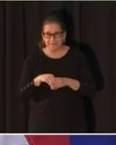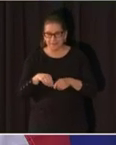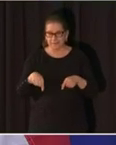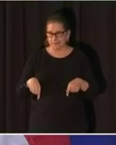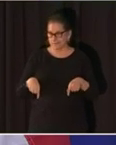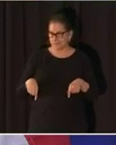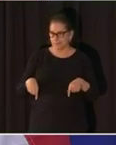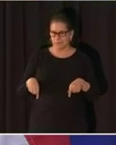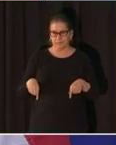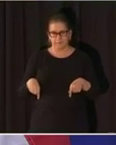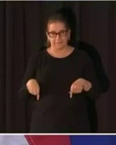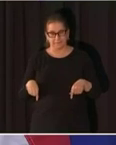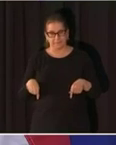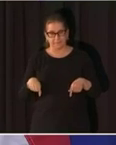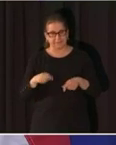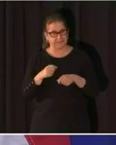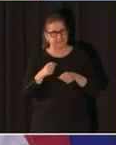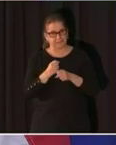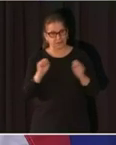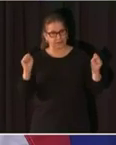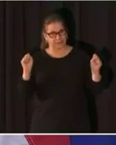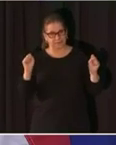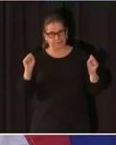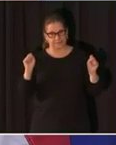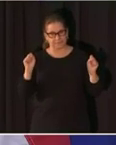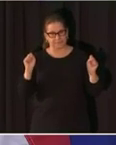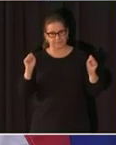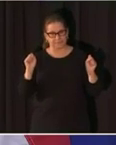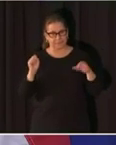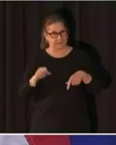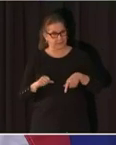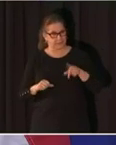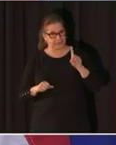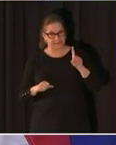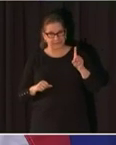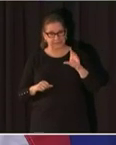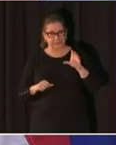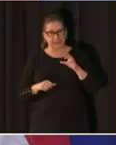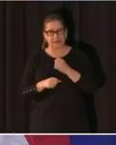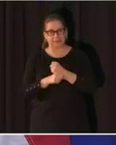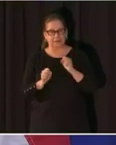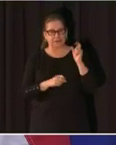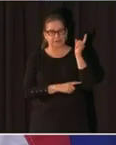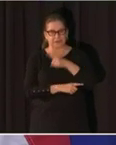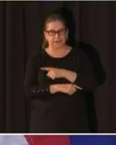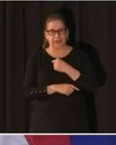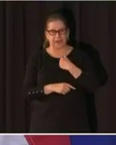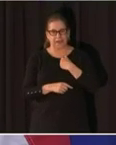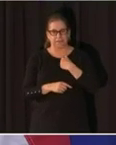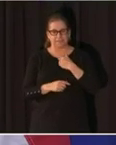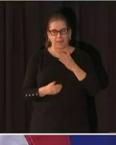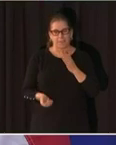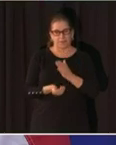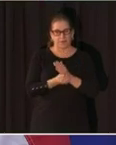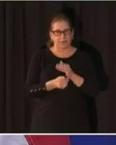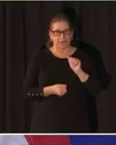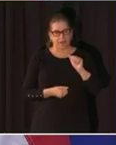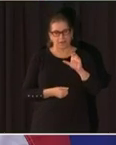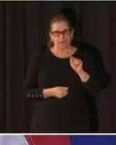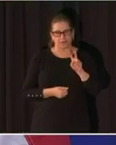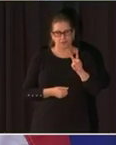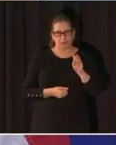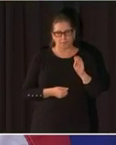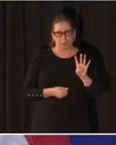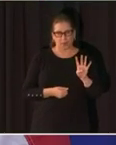District of Columbia Emancipation Day Amendment Act of 2004 officially designates April 16th as a